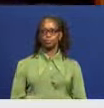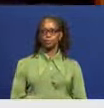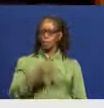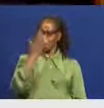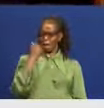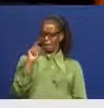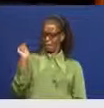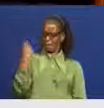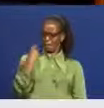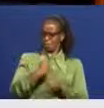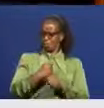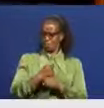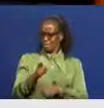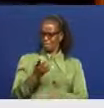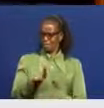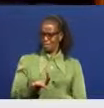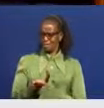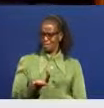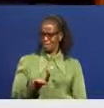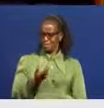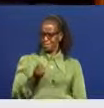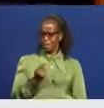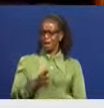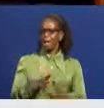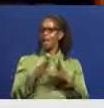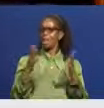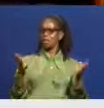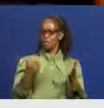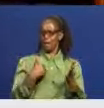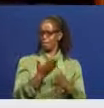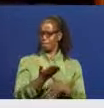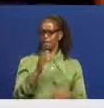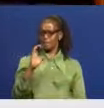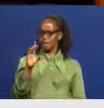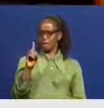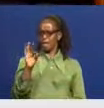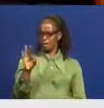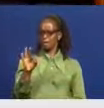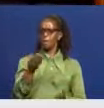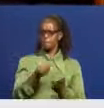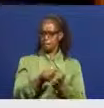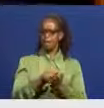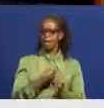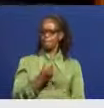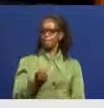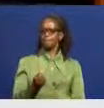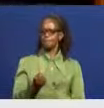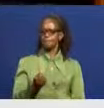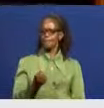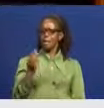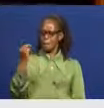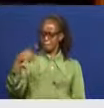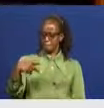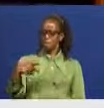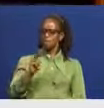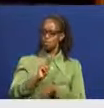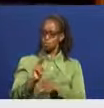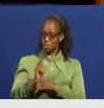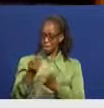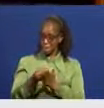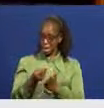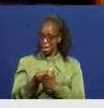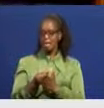that? Yet, there's a lot of money in the name of CDF where the members of parliament are using it